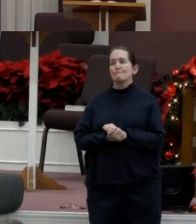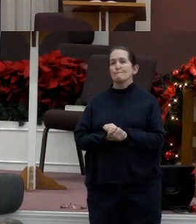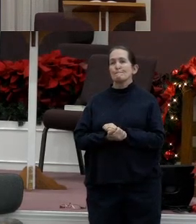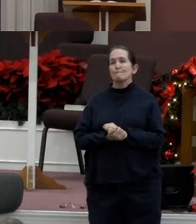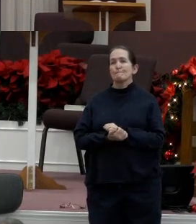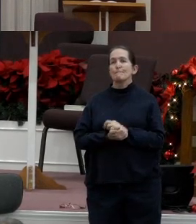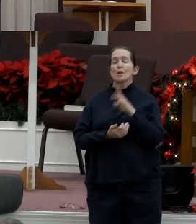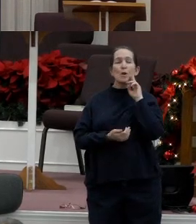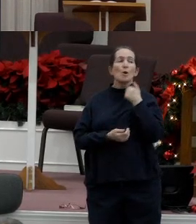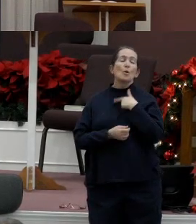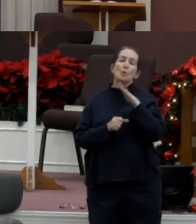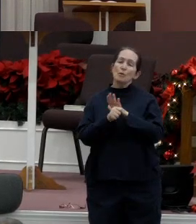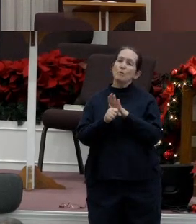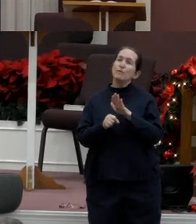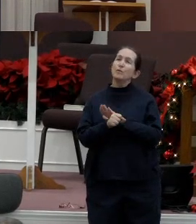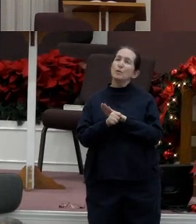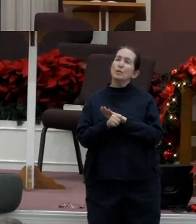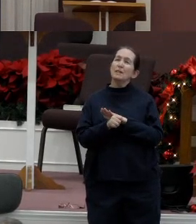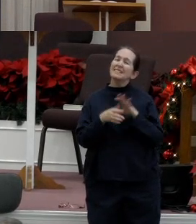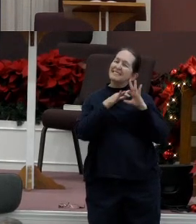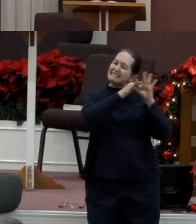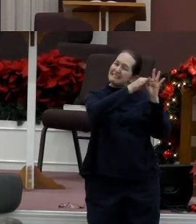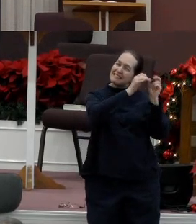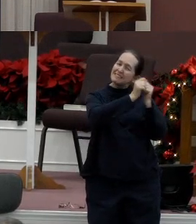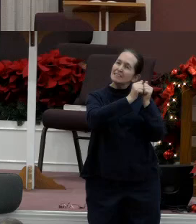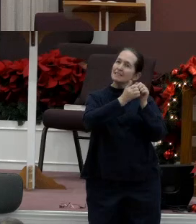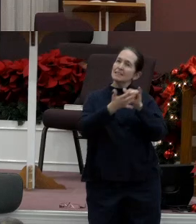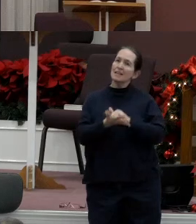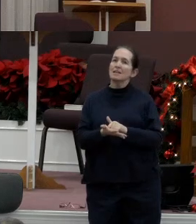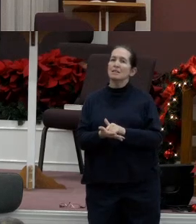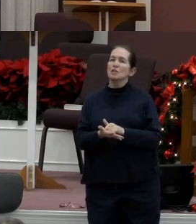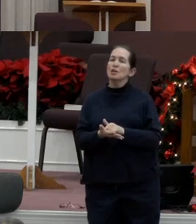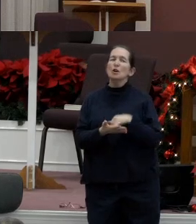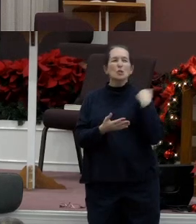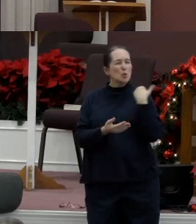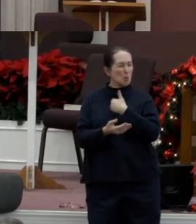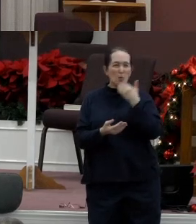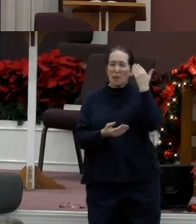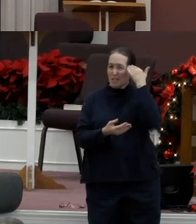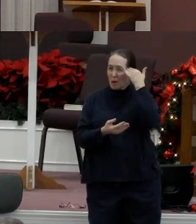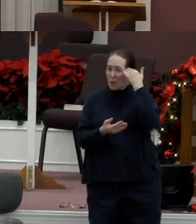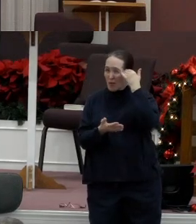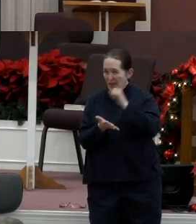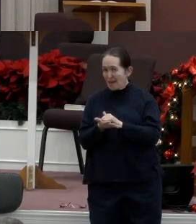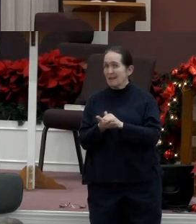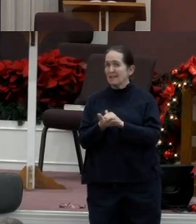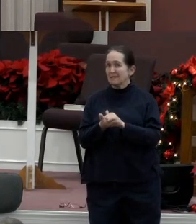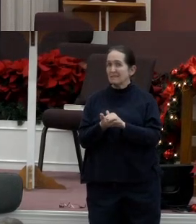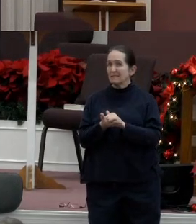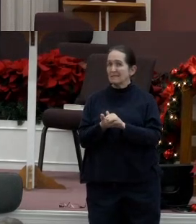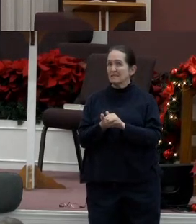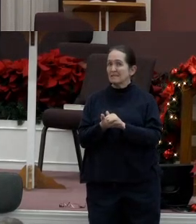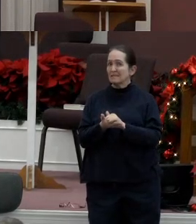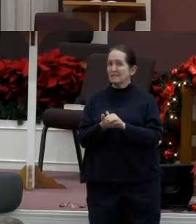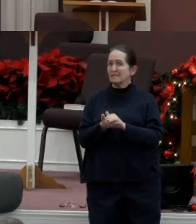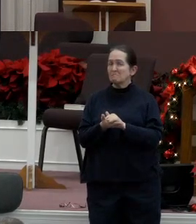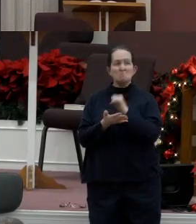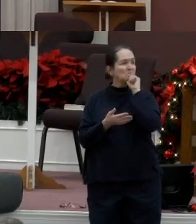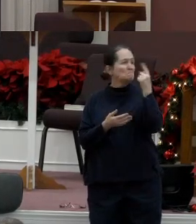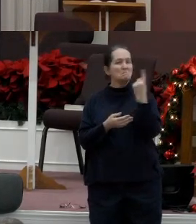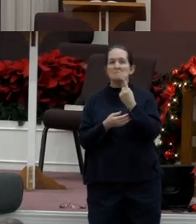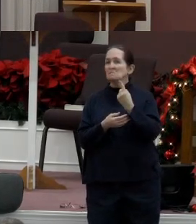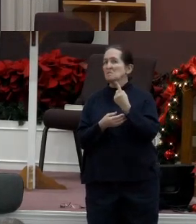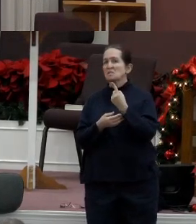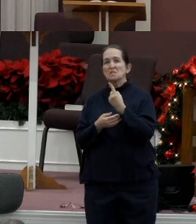Are we fully engaged in that? Do we know that? It's not just a